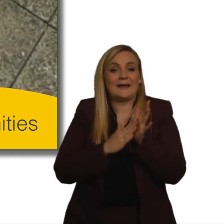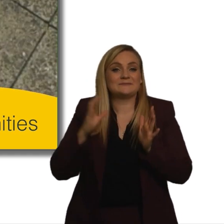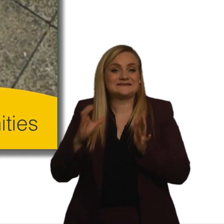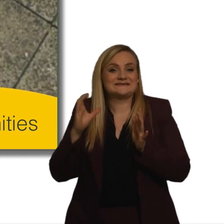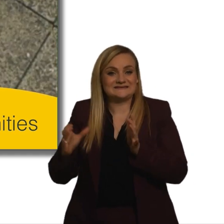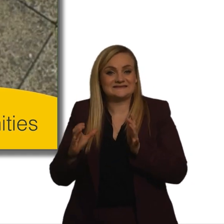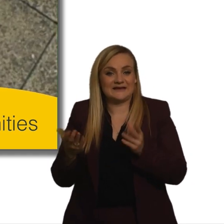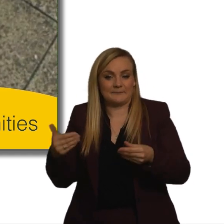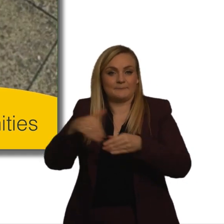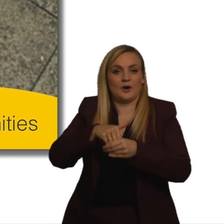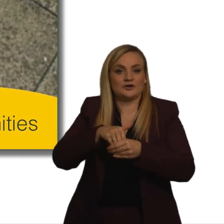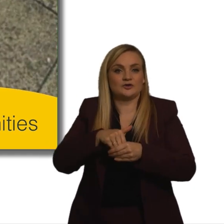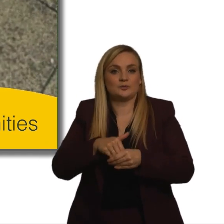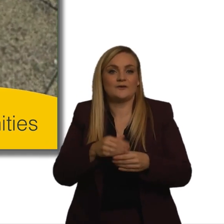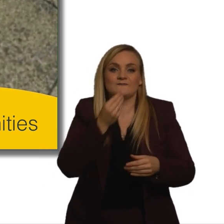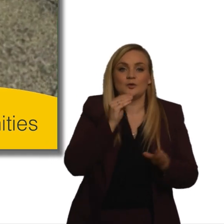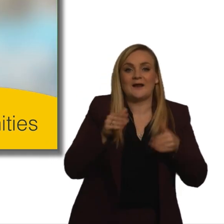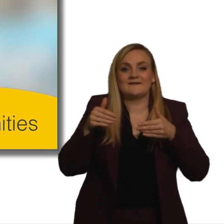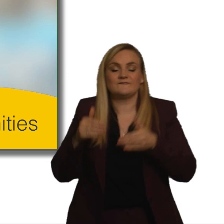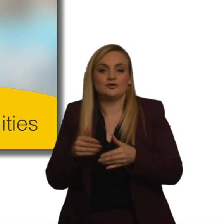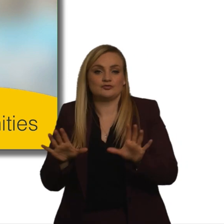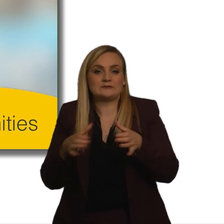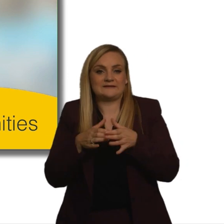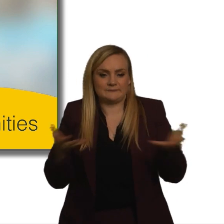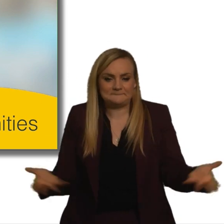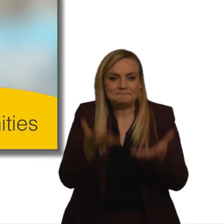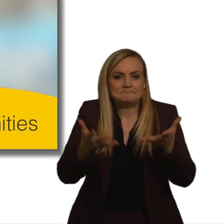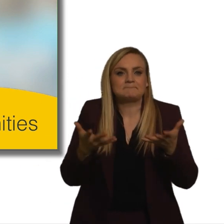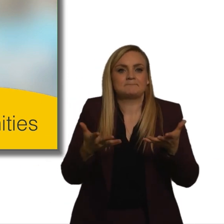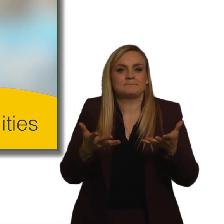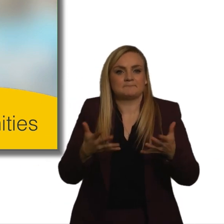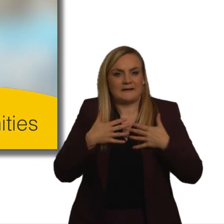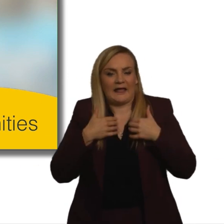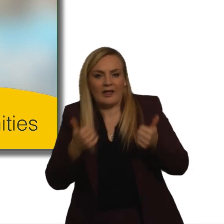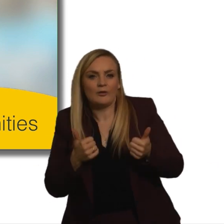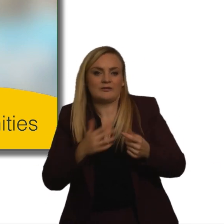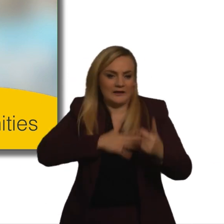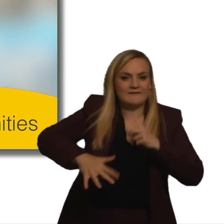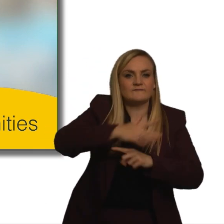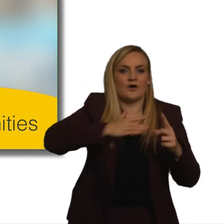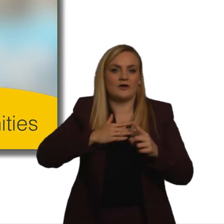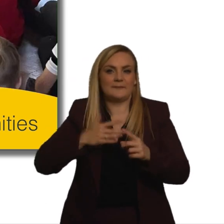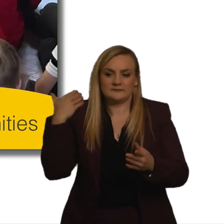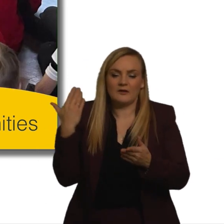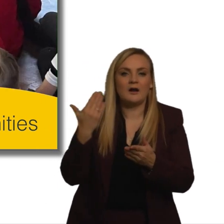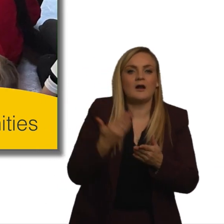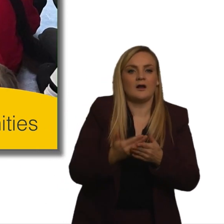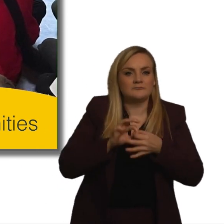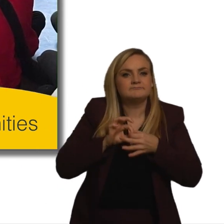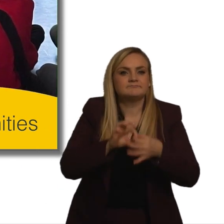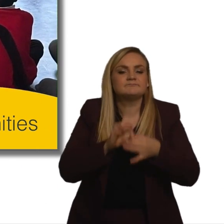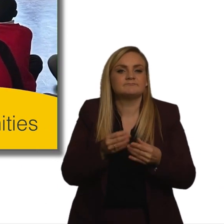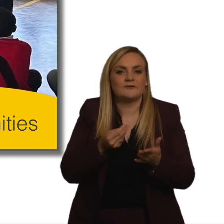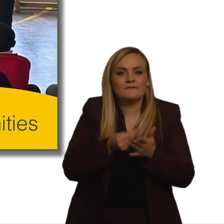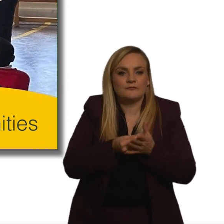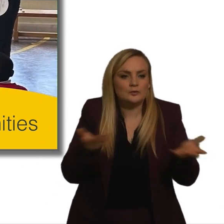with food and funeral teams, promoting greener products and services across the Society. We continue to work